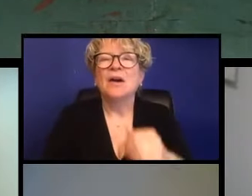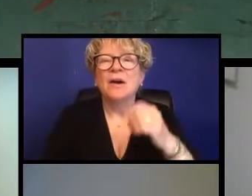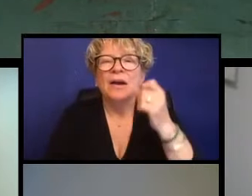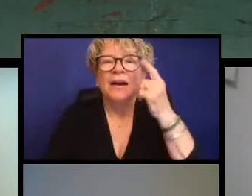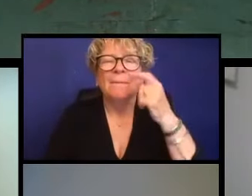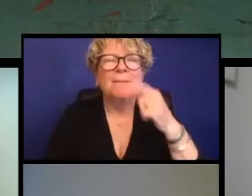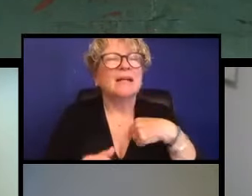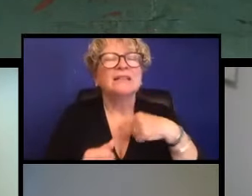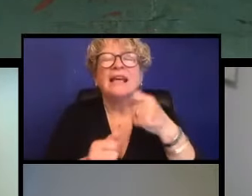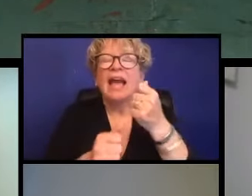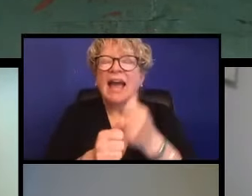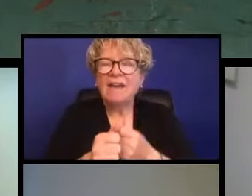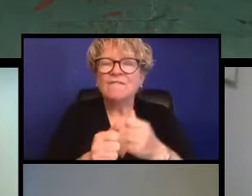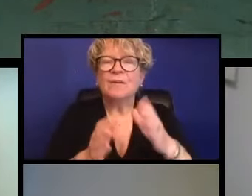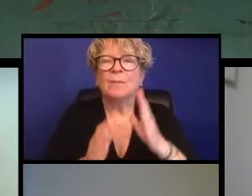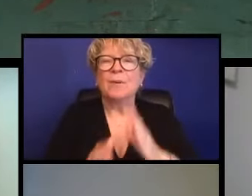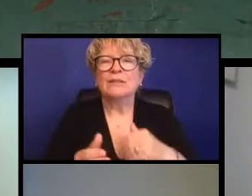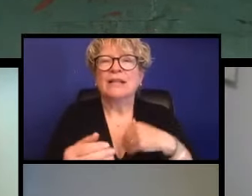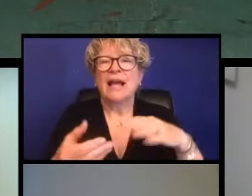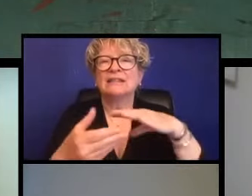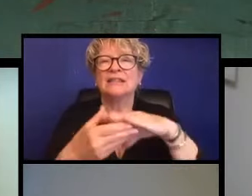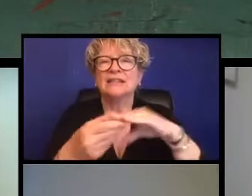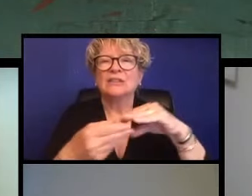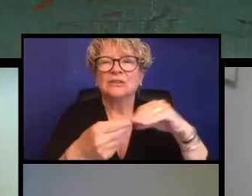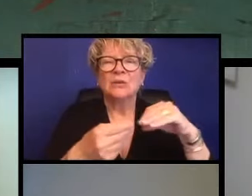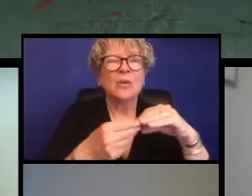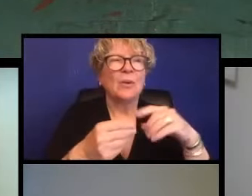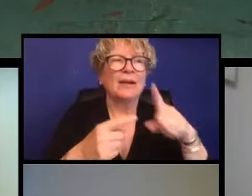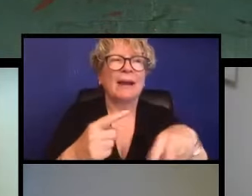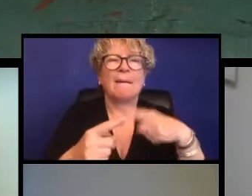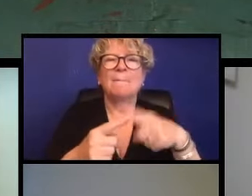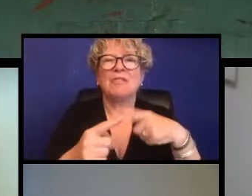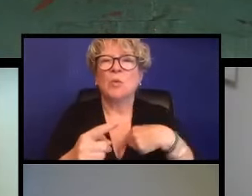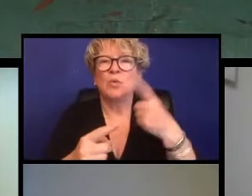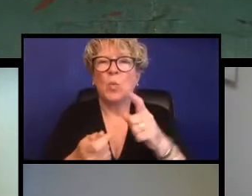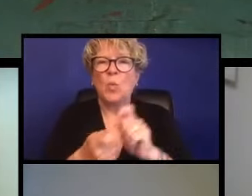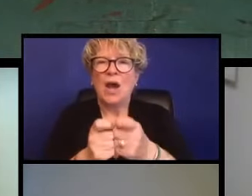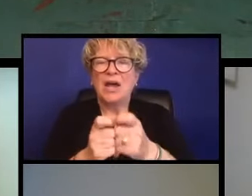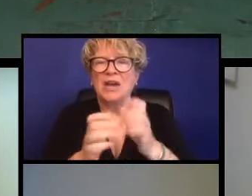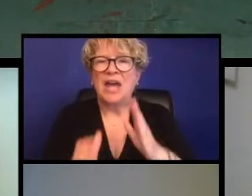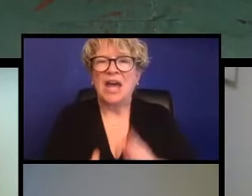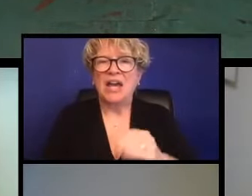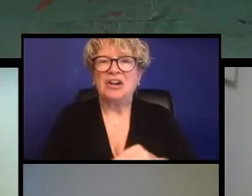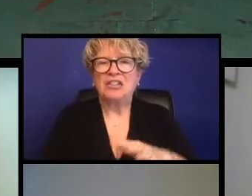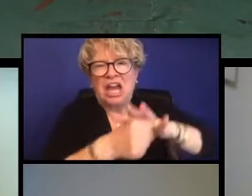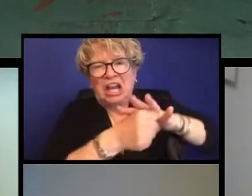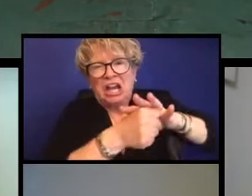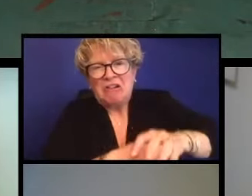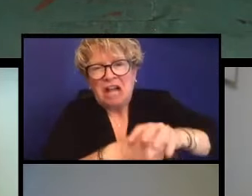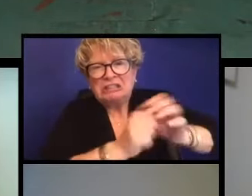crushed their creative spirit and they couldn't write for 4 years after that. And you never want to, and you wonder,